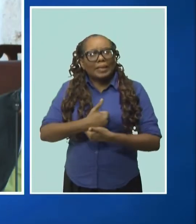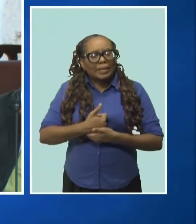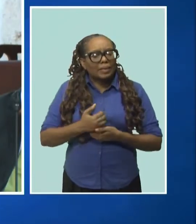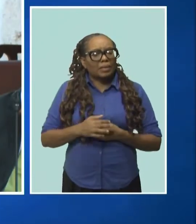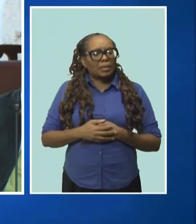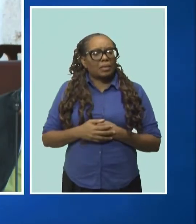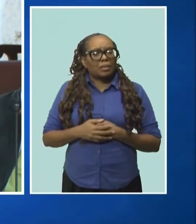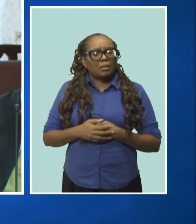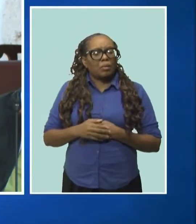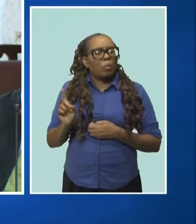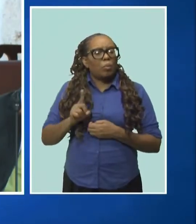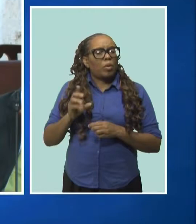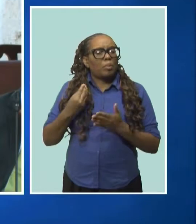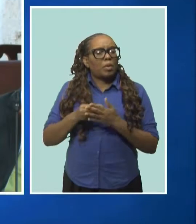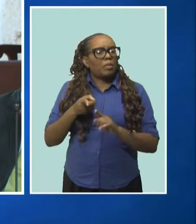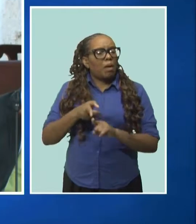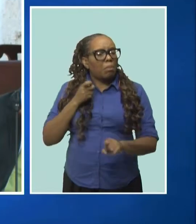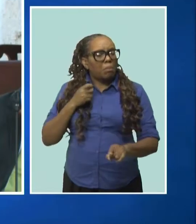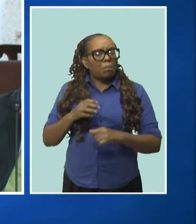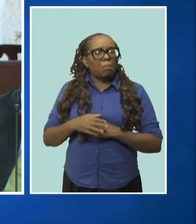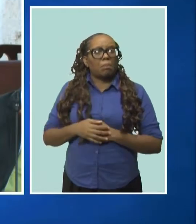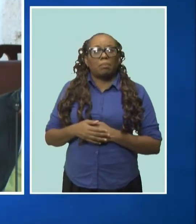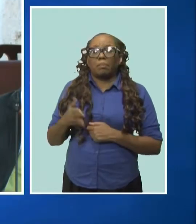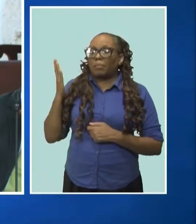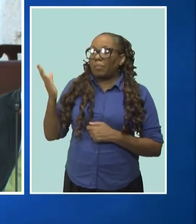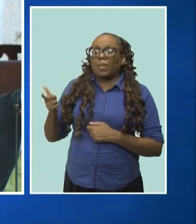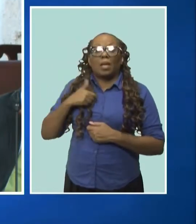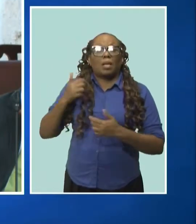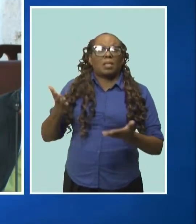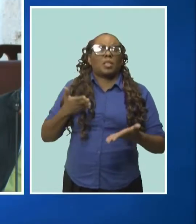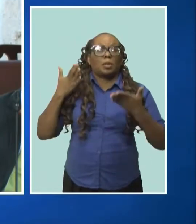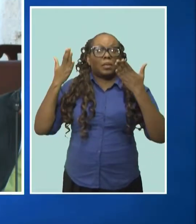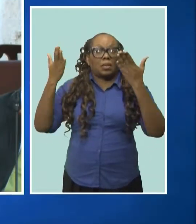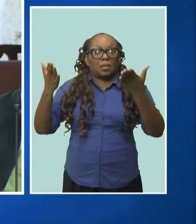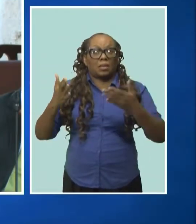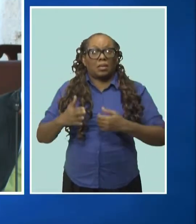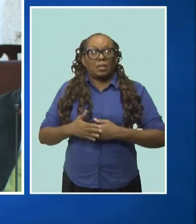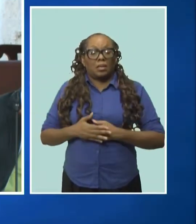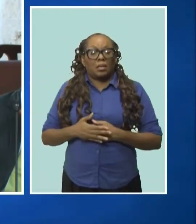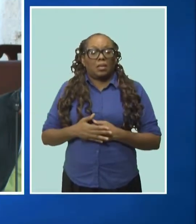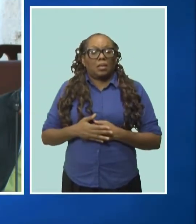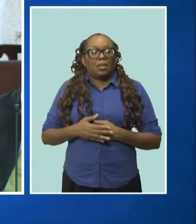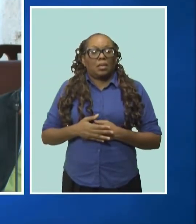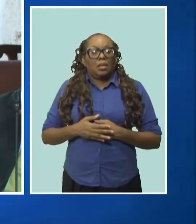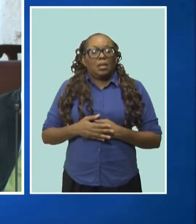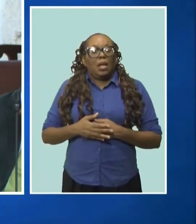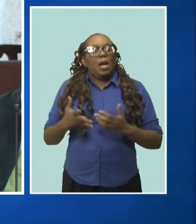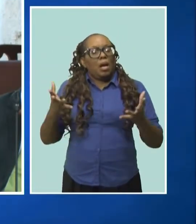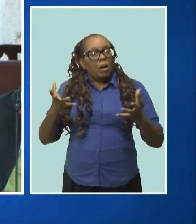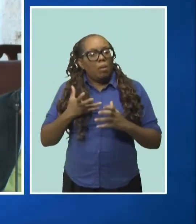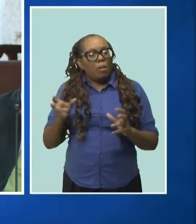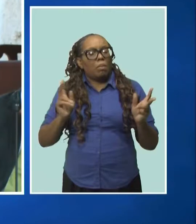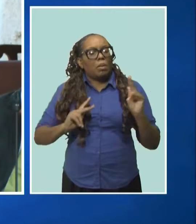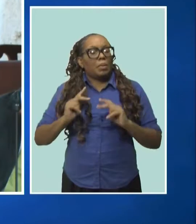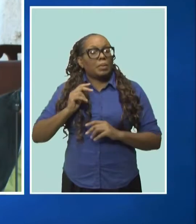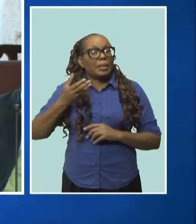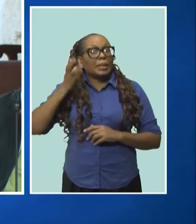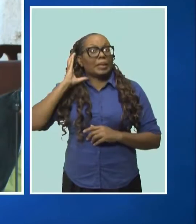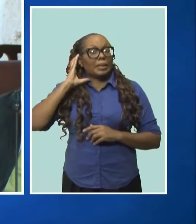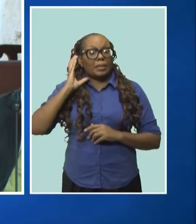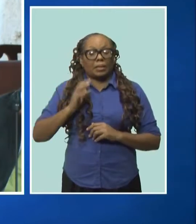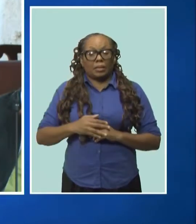carefully to the suggestion that there will be no new taxes, because we know if